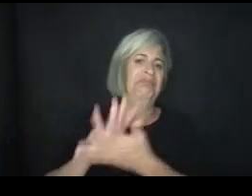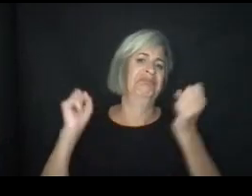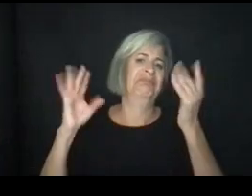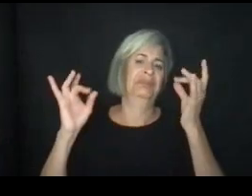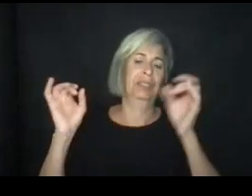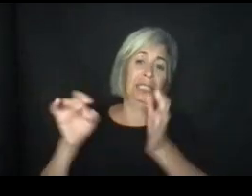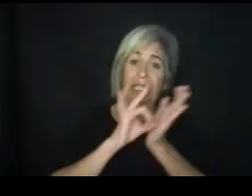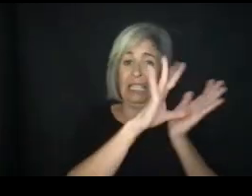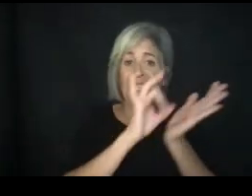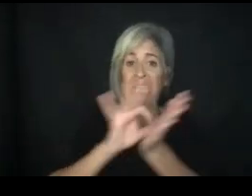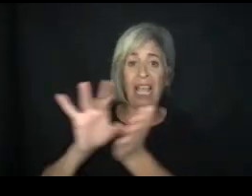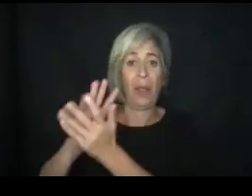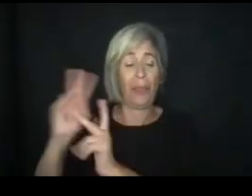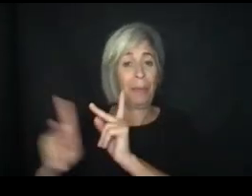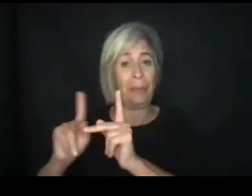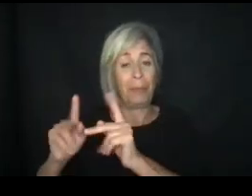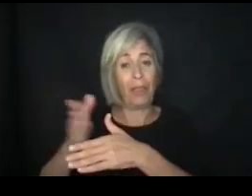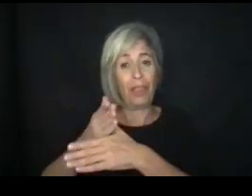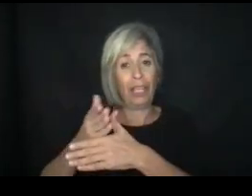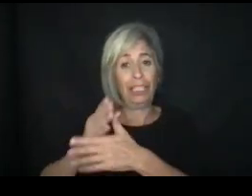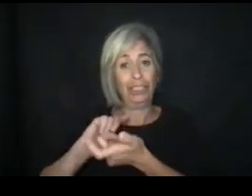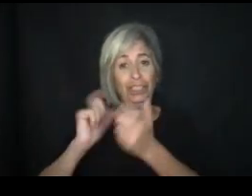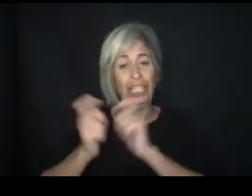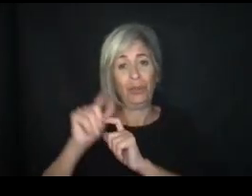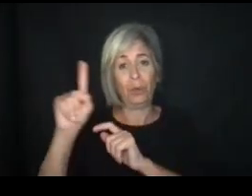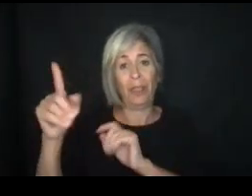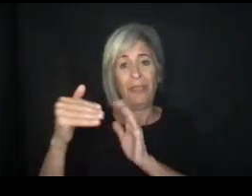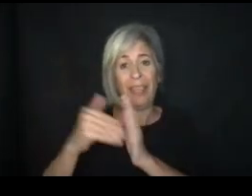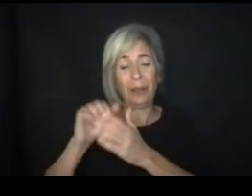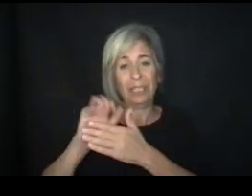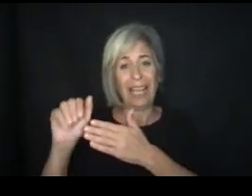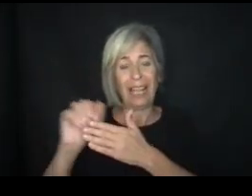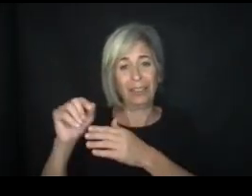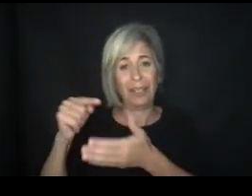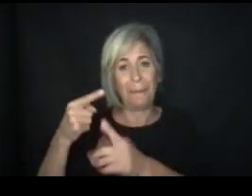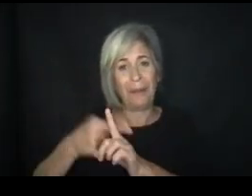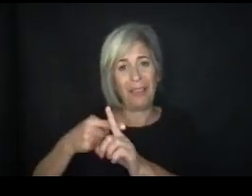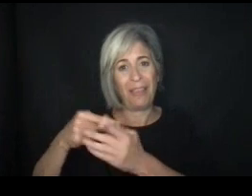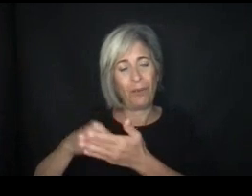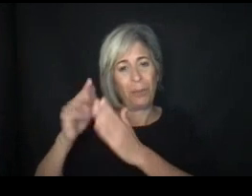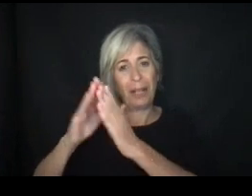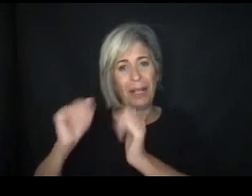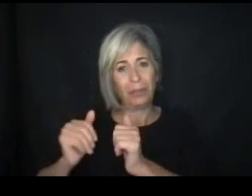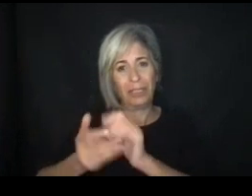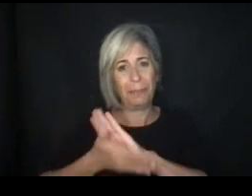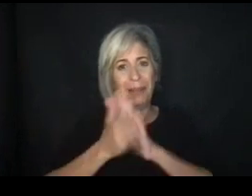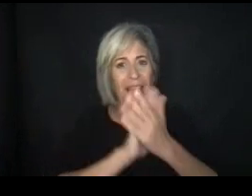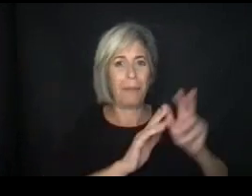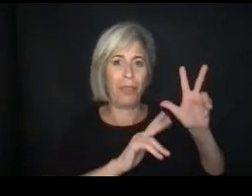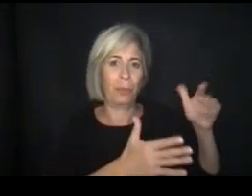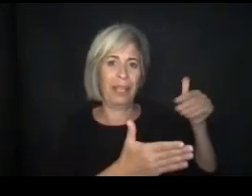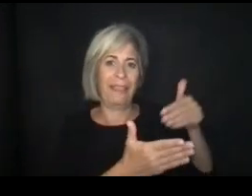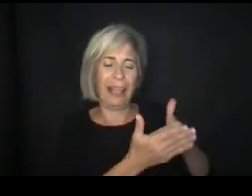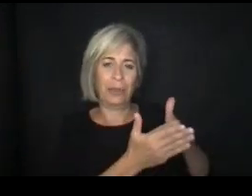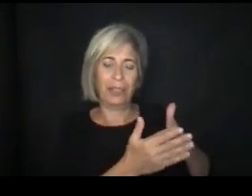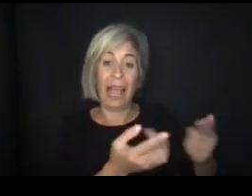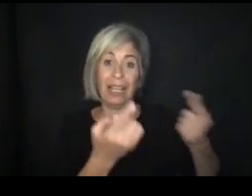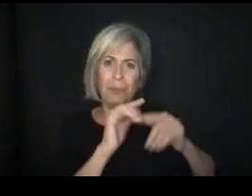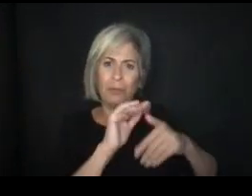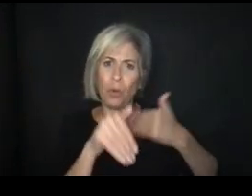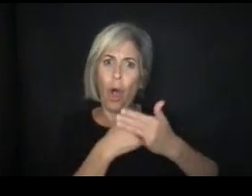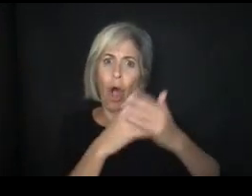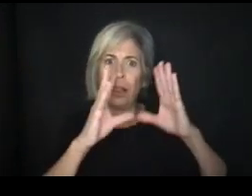people out, and then change it from $1,000 a month affordable housing into $3,000 a month. So I come to all the meetings